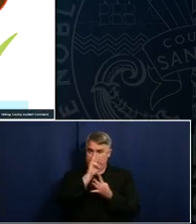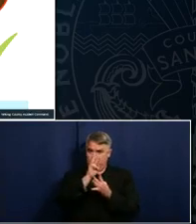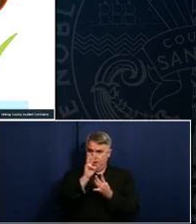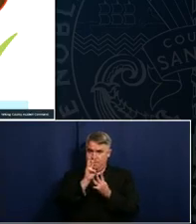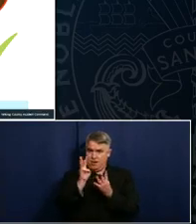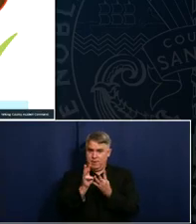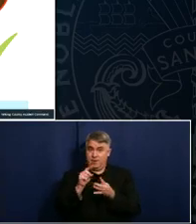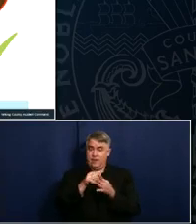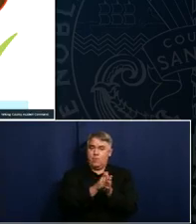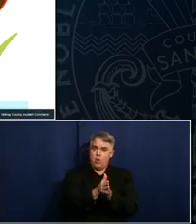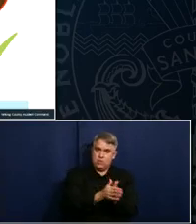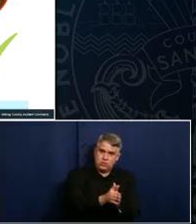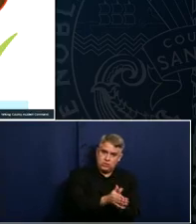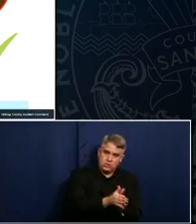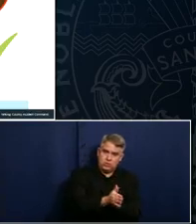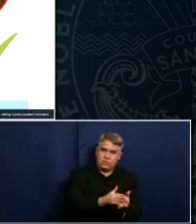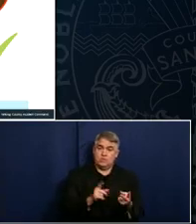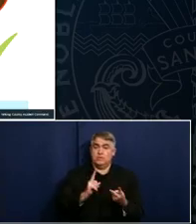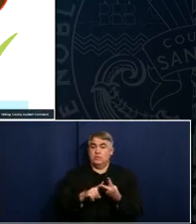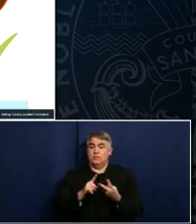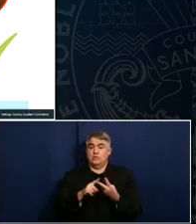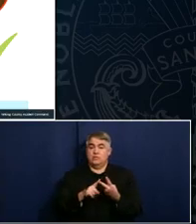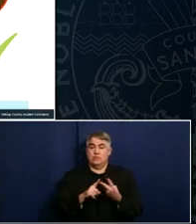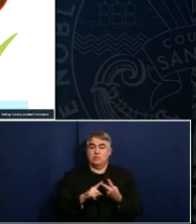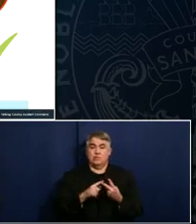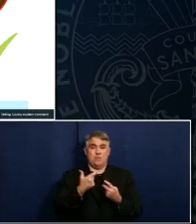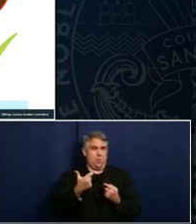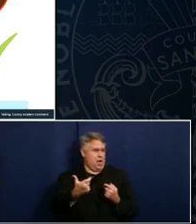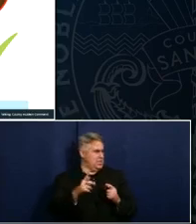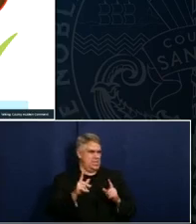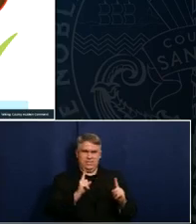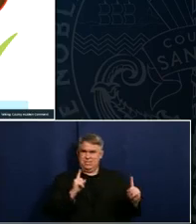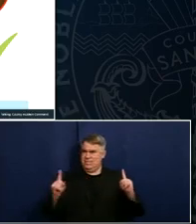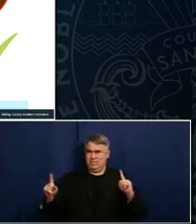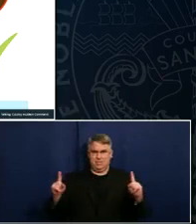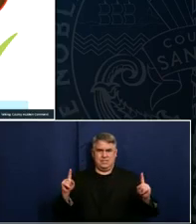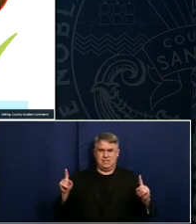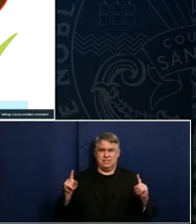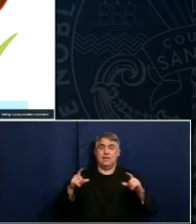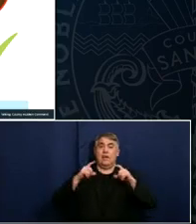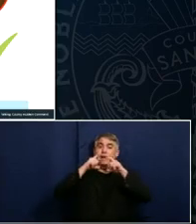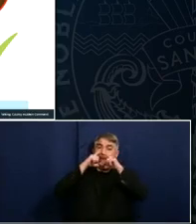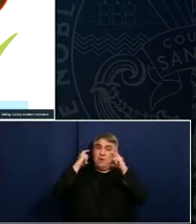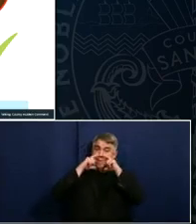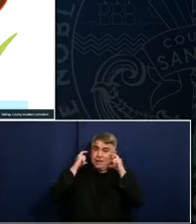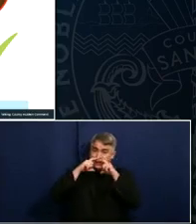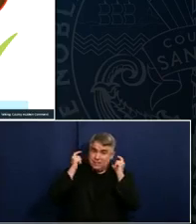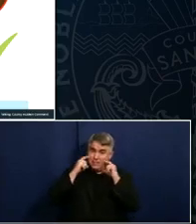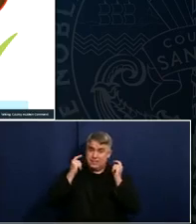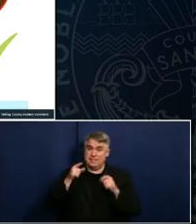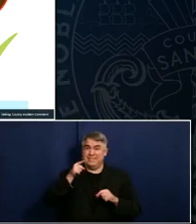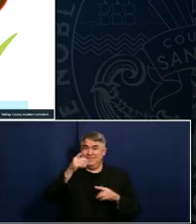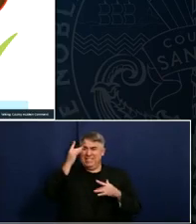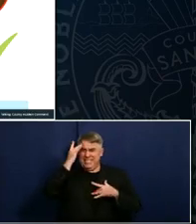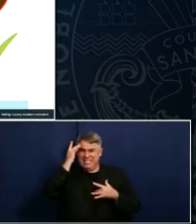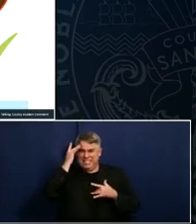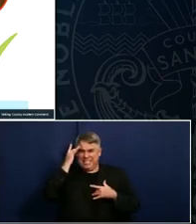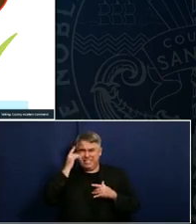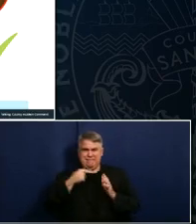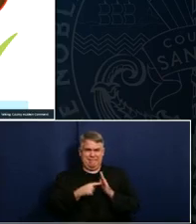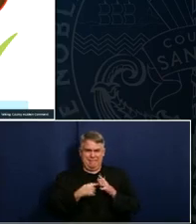hands, watch your distance, and wear your face covering. If you are sick, develop symptoms